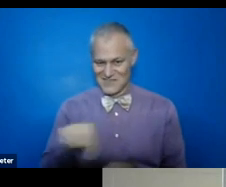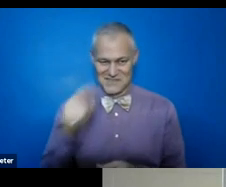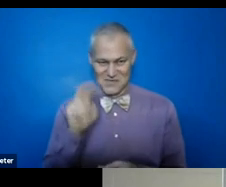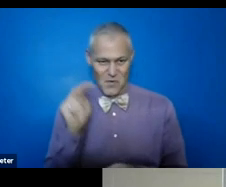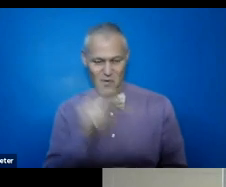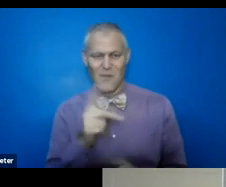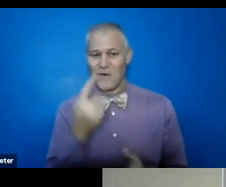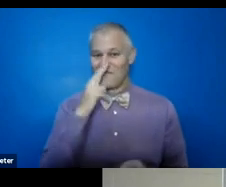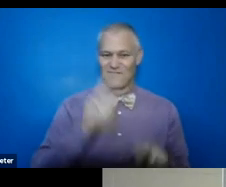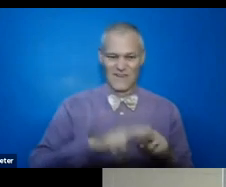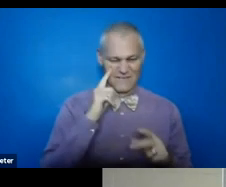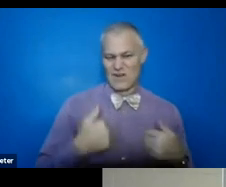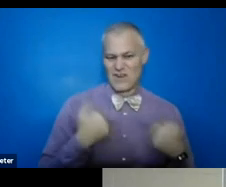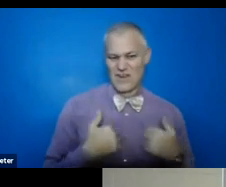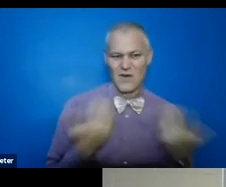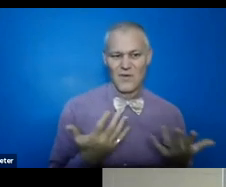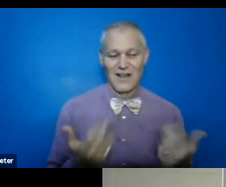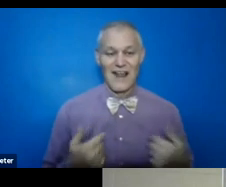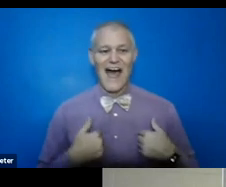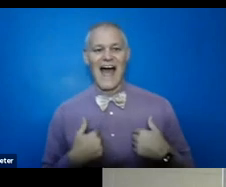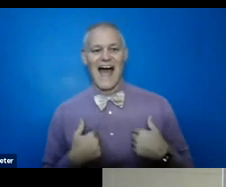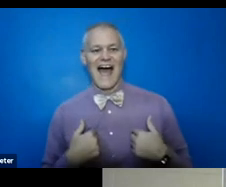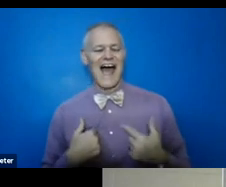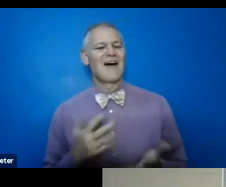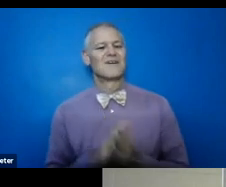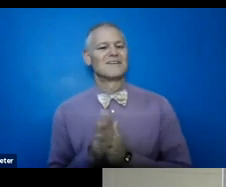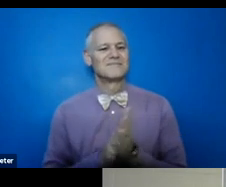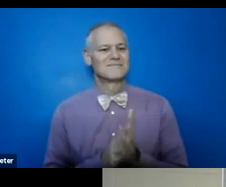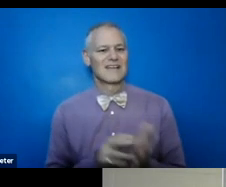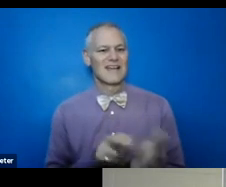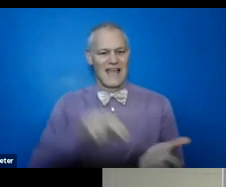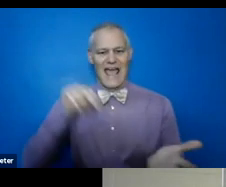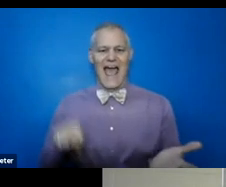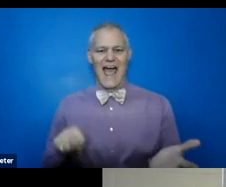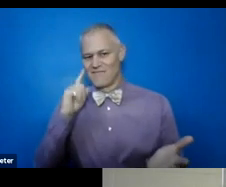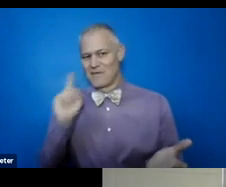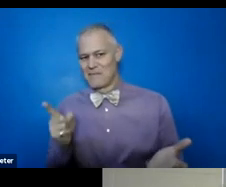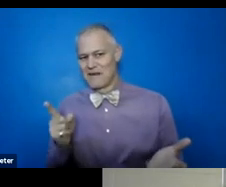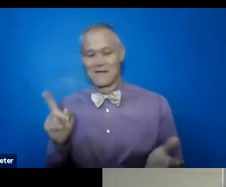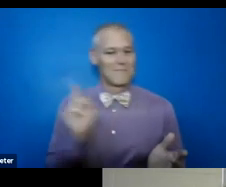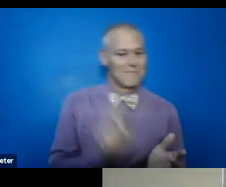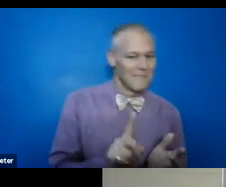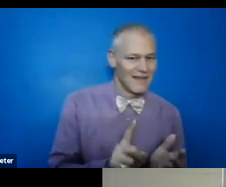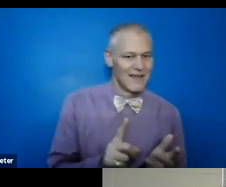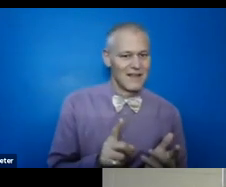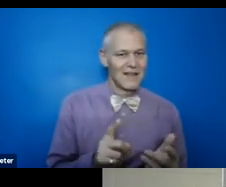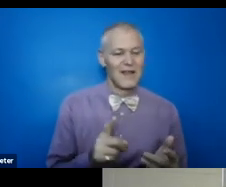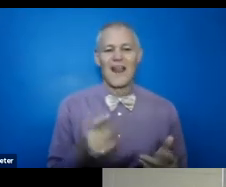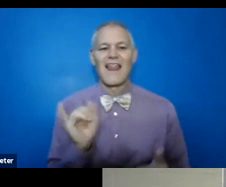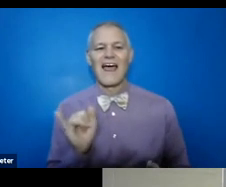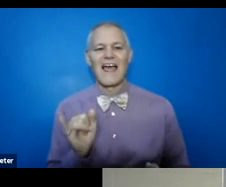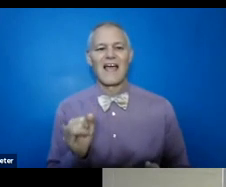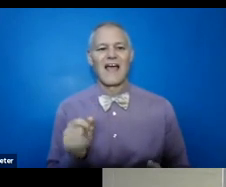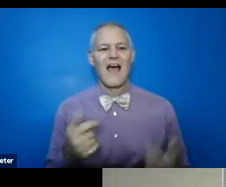fun, especially for younger groups, is I will even like kind of step out of the room for a second and then step back in, pretending as if I